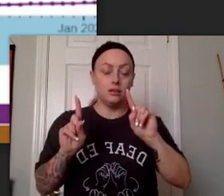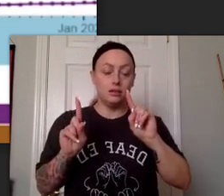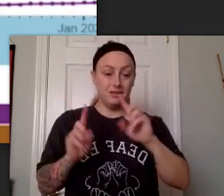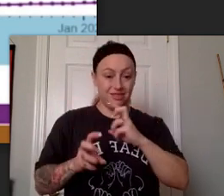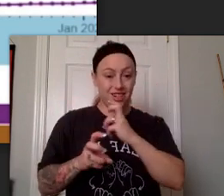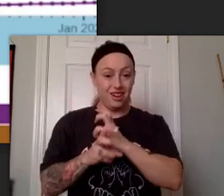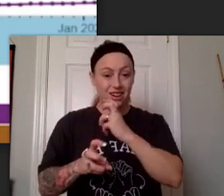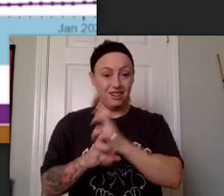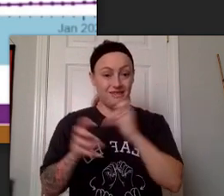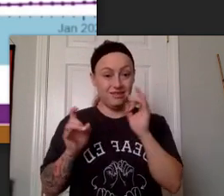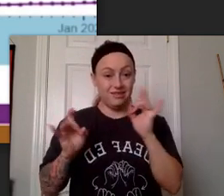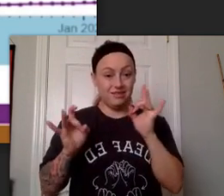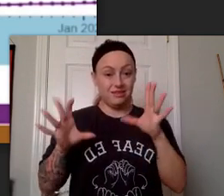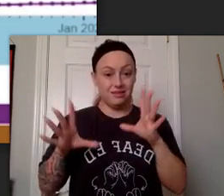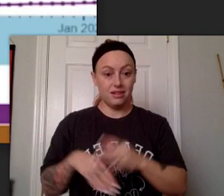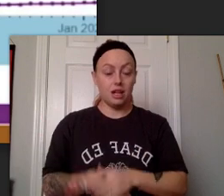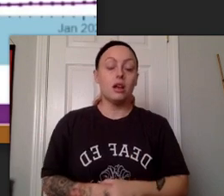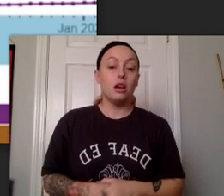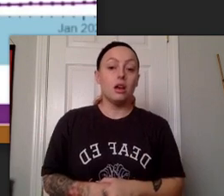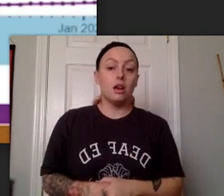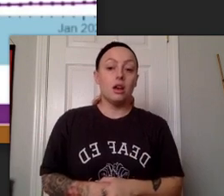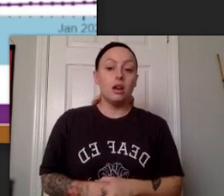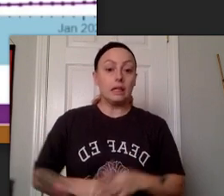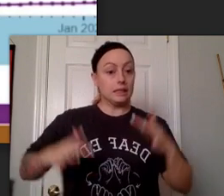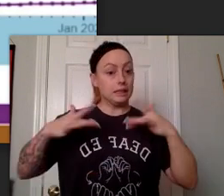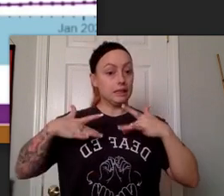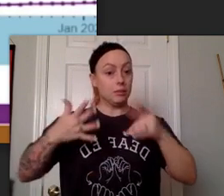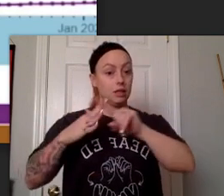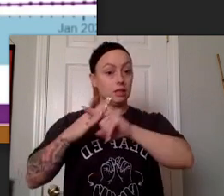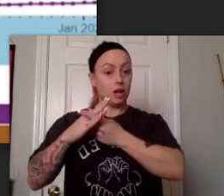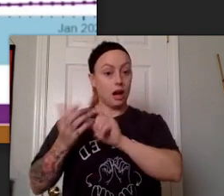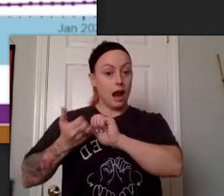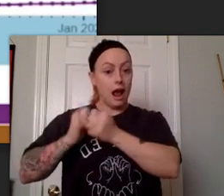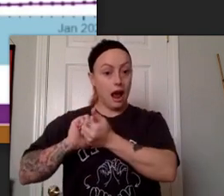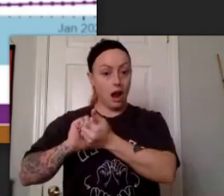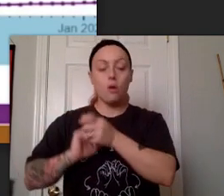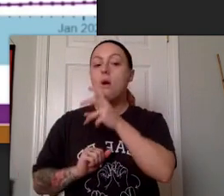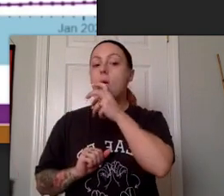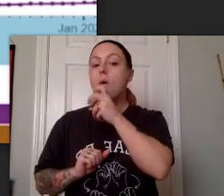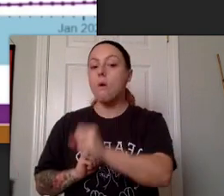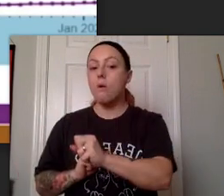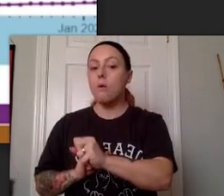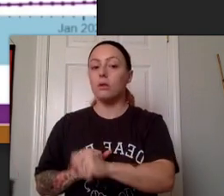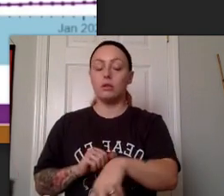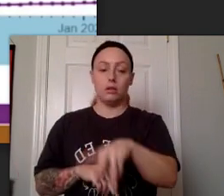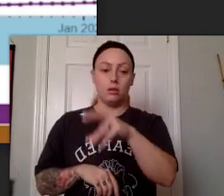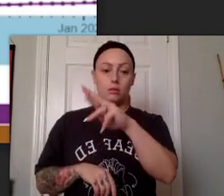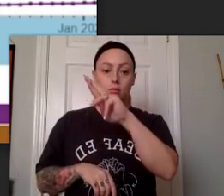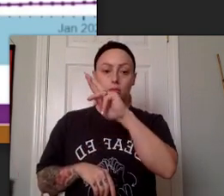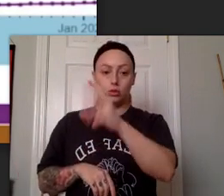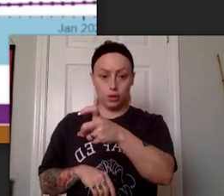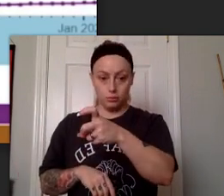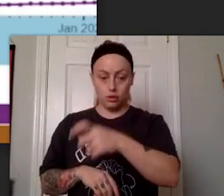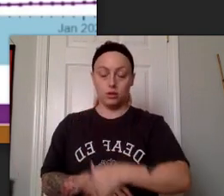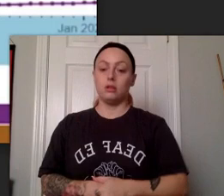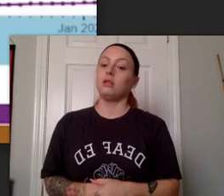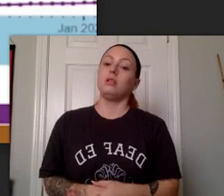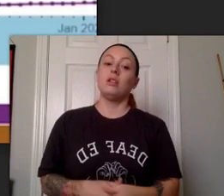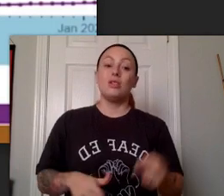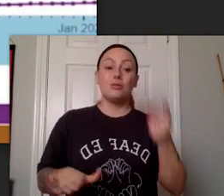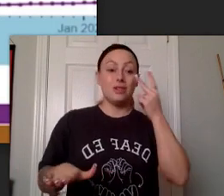cases start, is by accessing somebody's old or unused prescription. Additionally, we've seen a terrifying influx